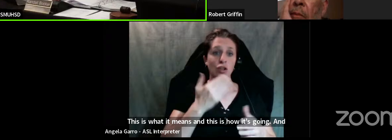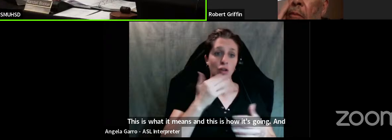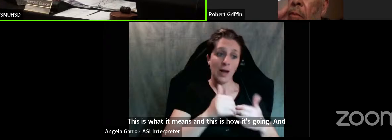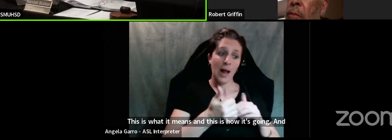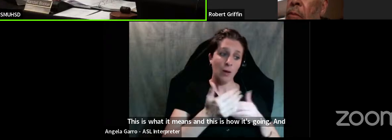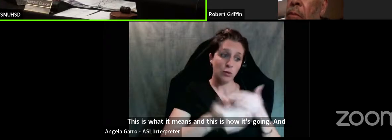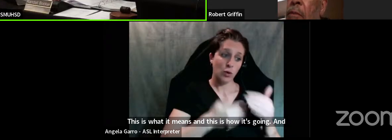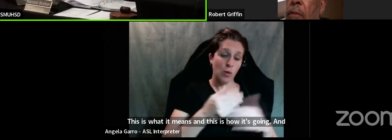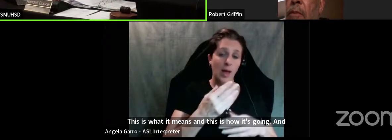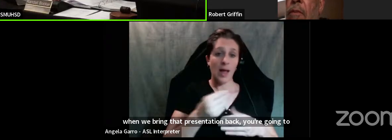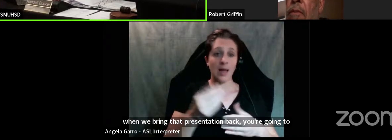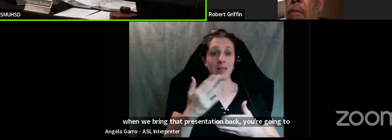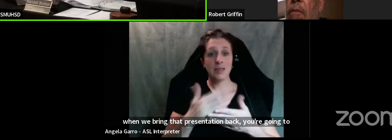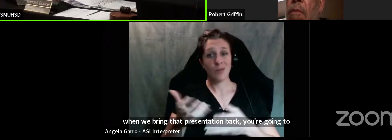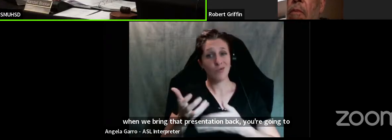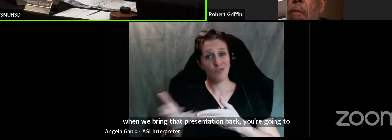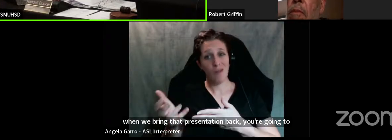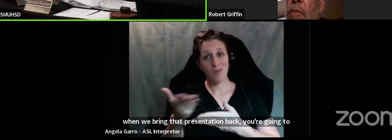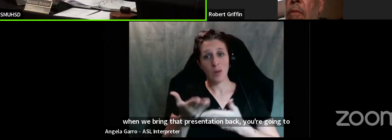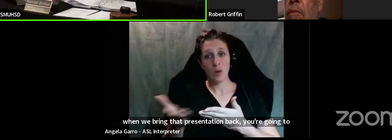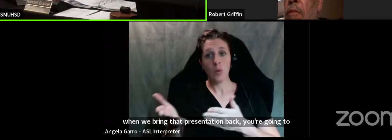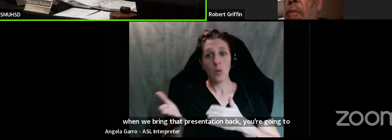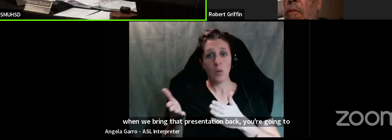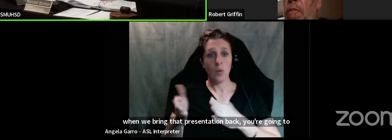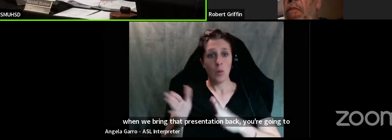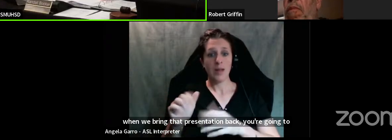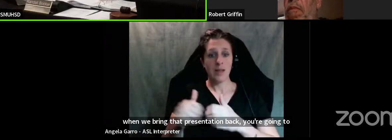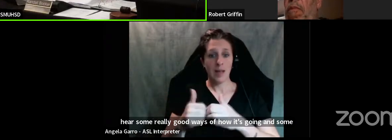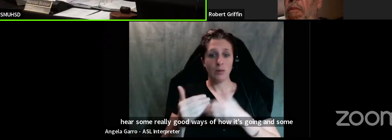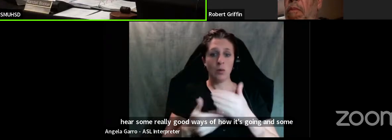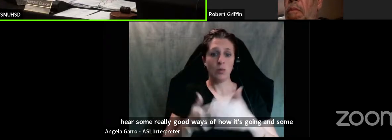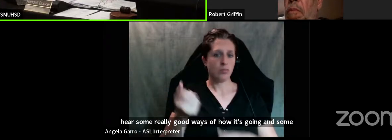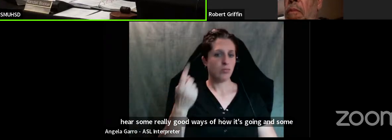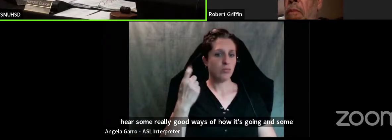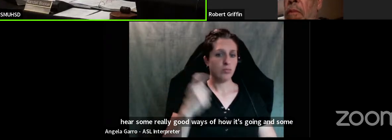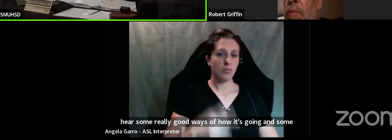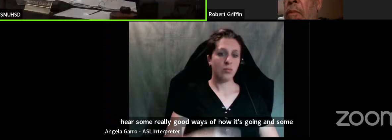going and some rough ways in how it's going. Yeah.